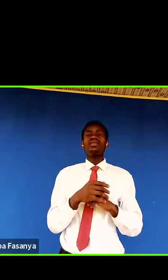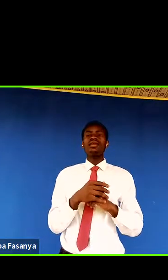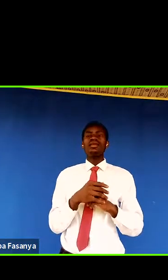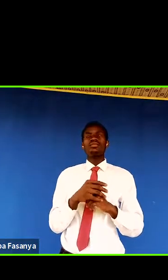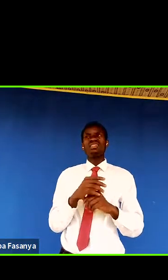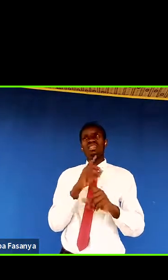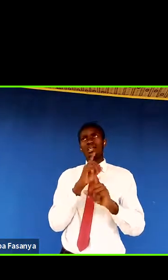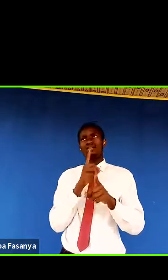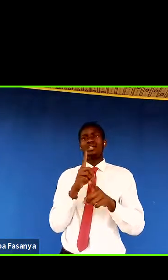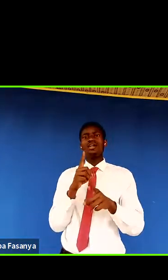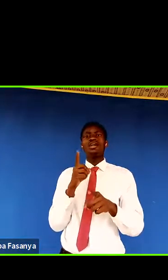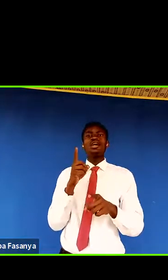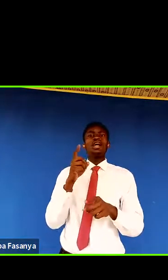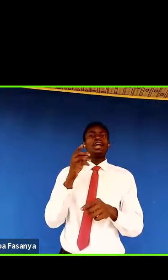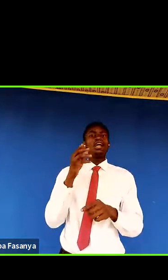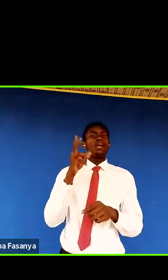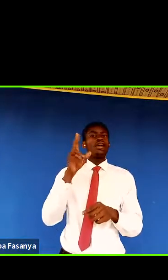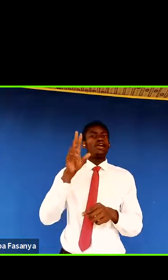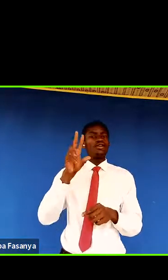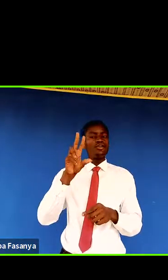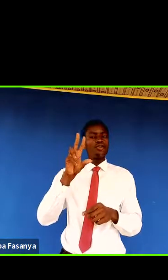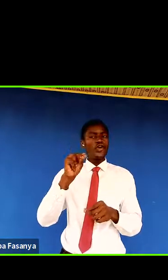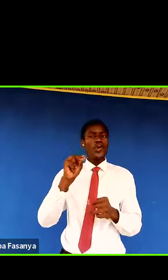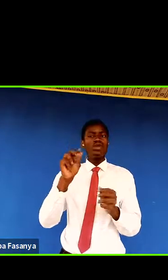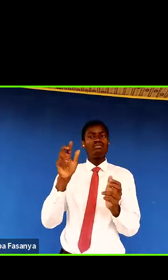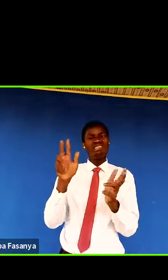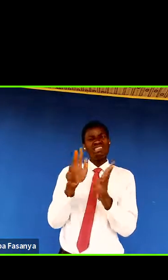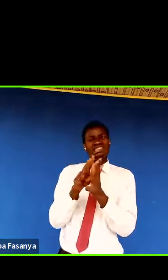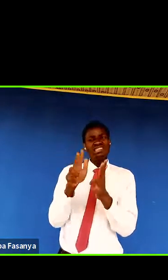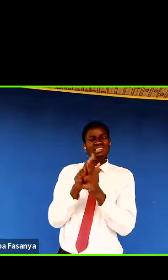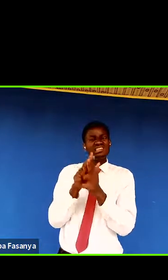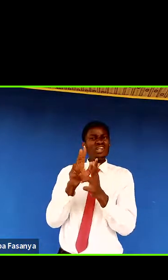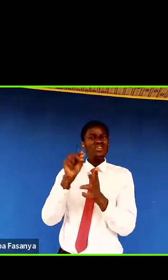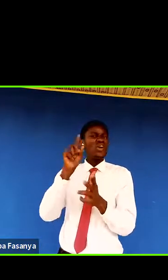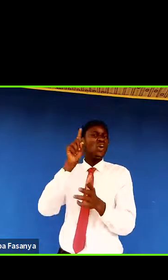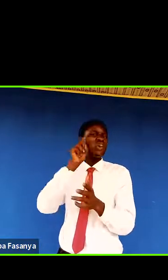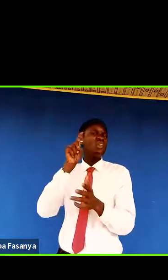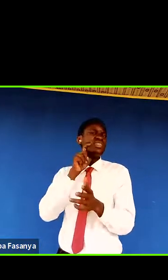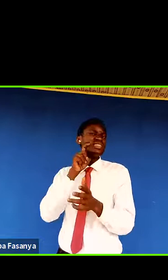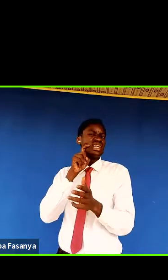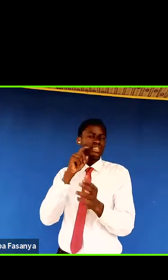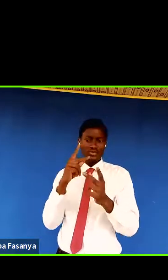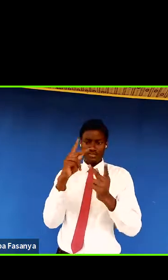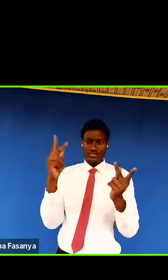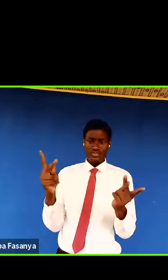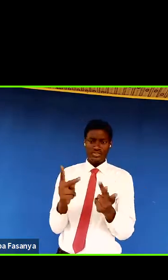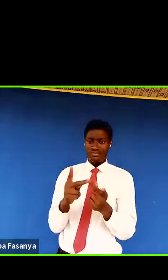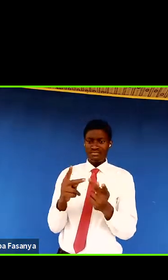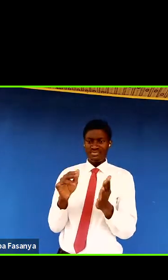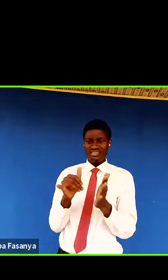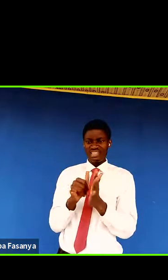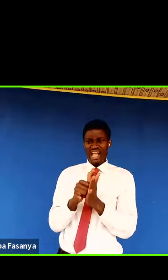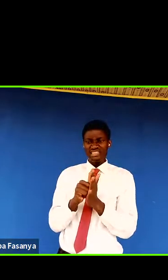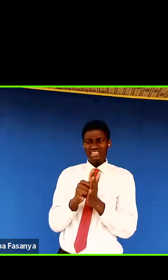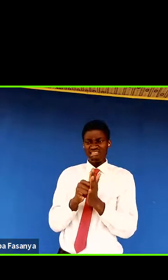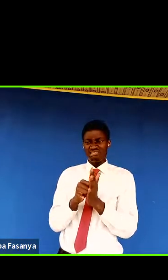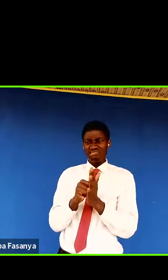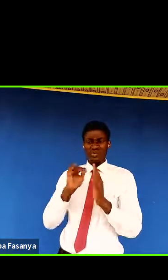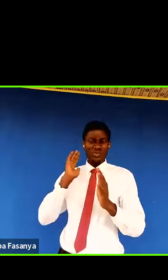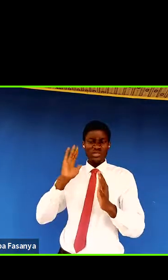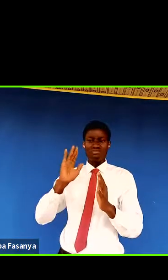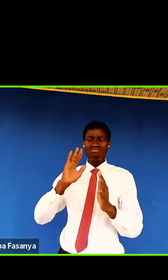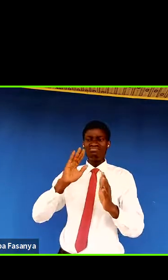sex position medically that I'm aware of that guarantees that, when you do this, take this kind